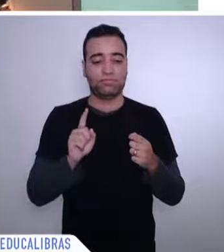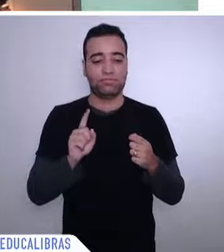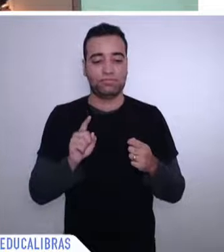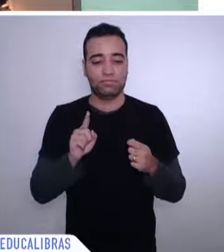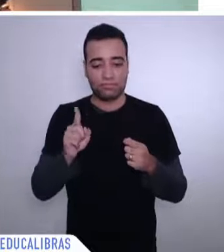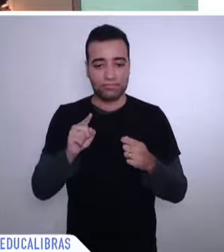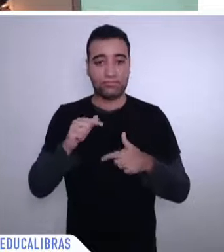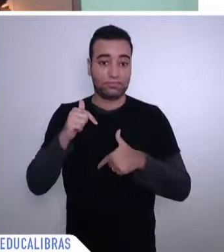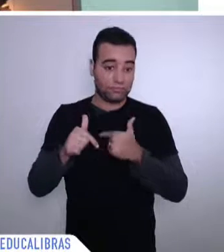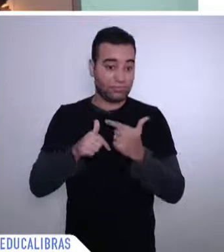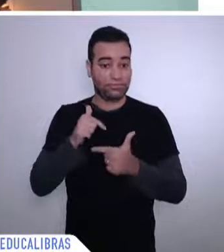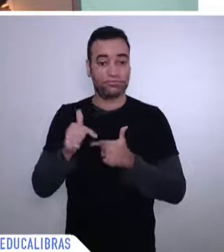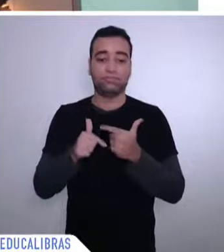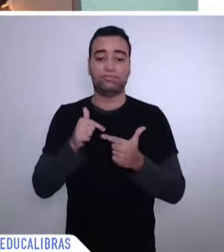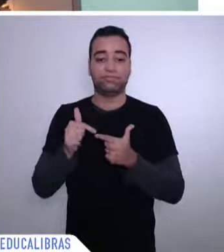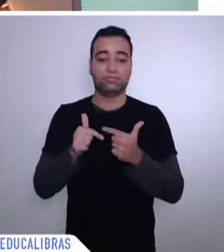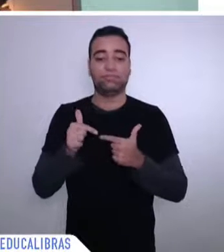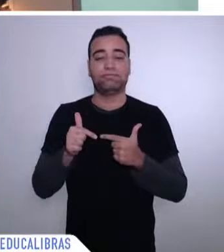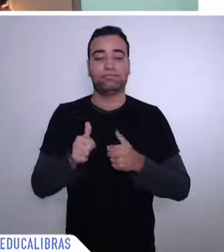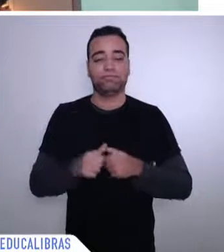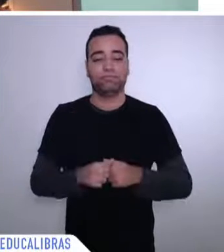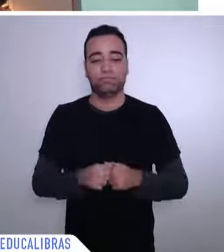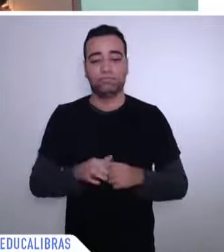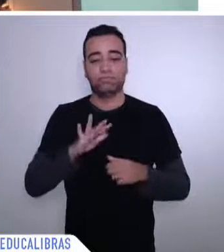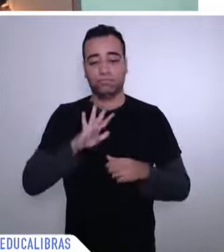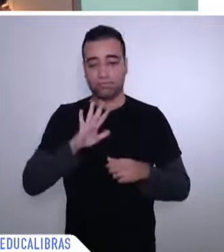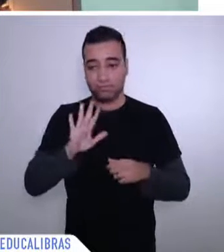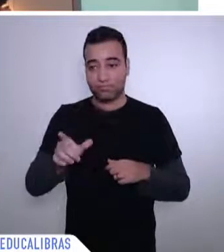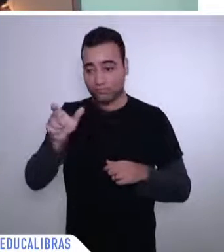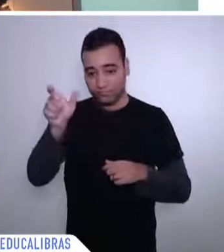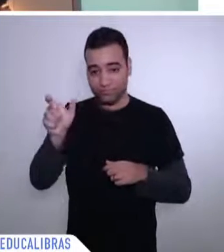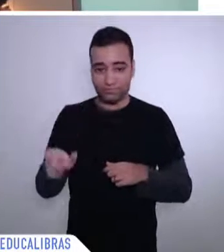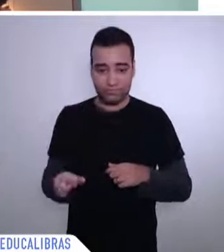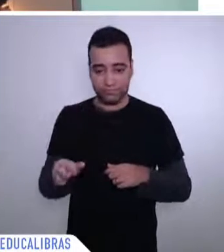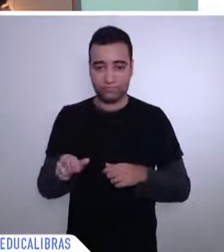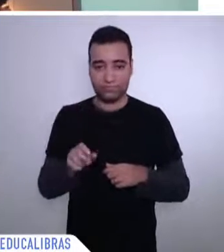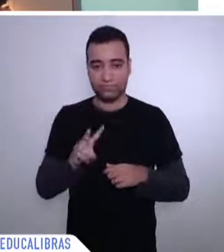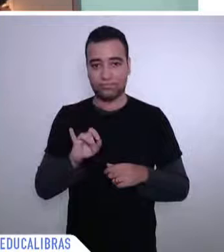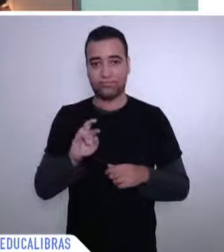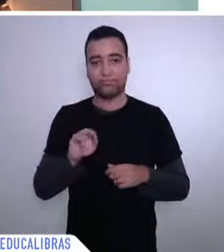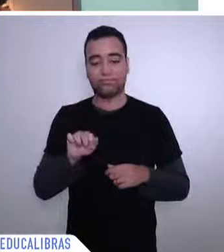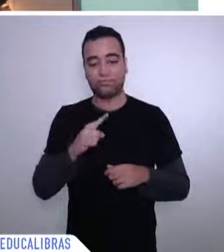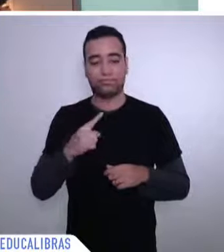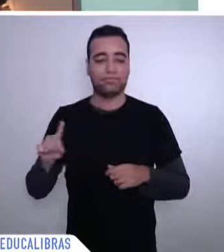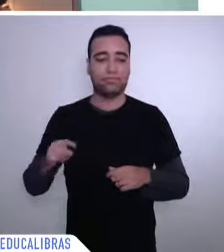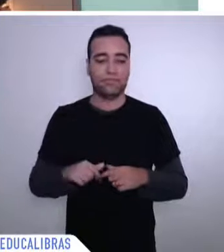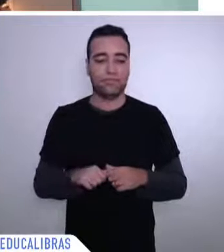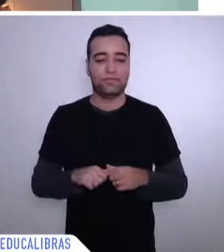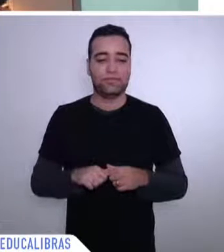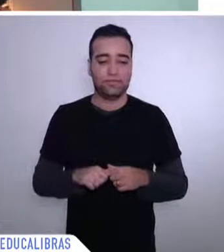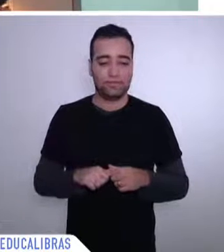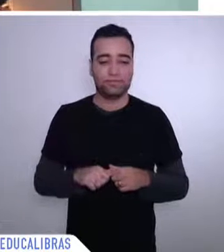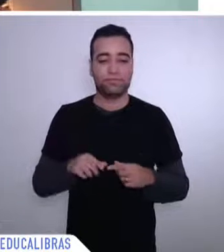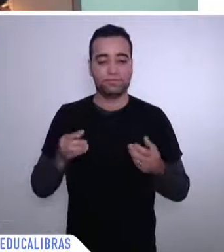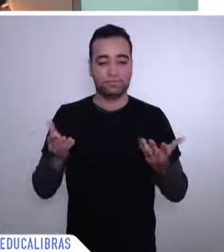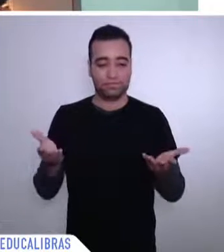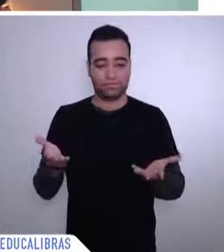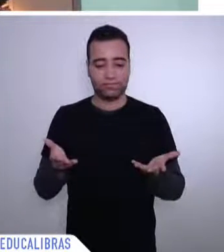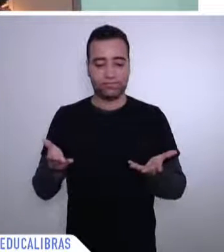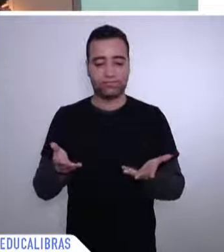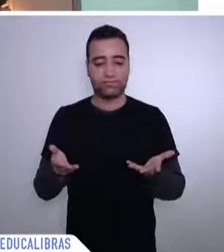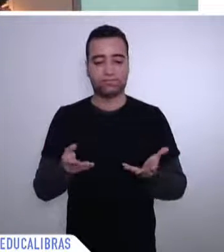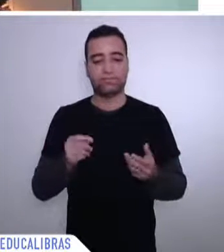that create this subject, and not the subject of work as we work, but this subject